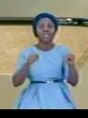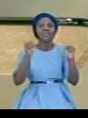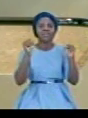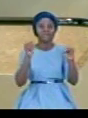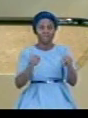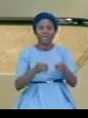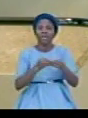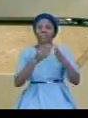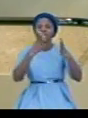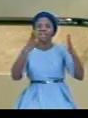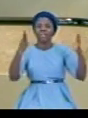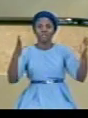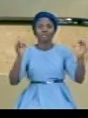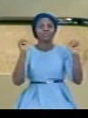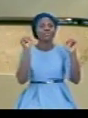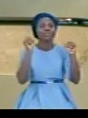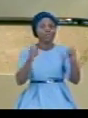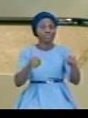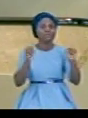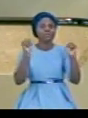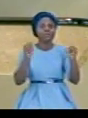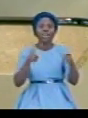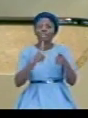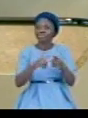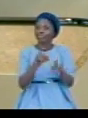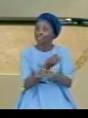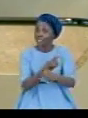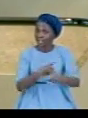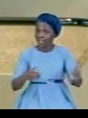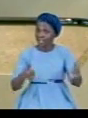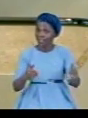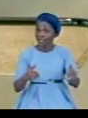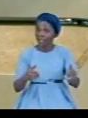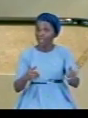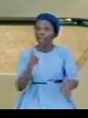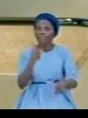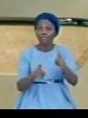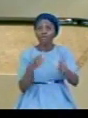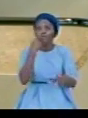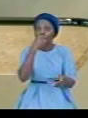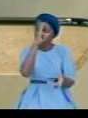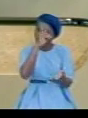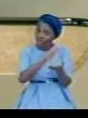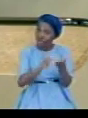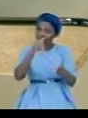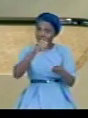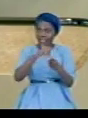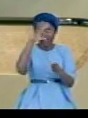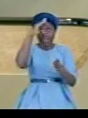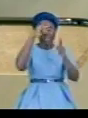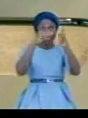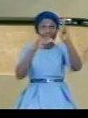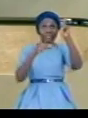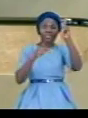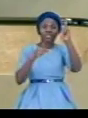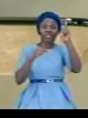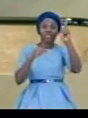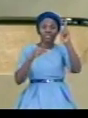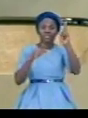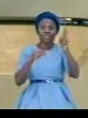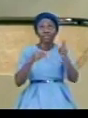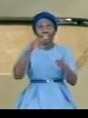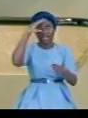save. Abundantly able to deliver those who trust in Him, is